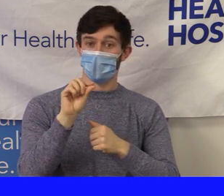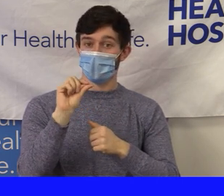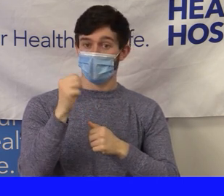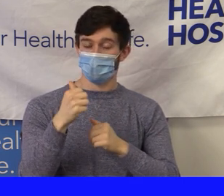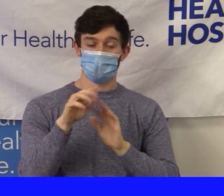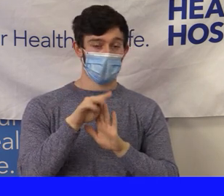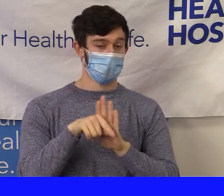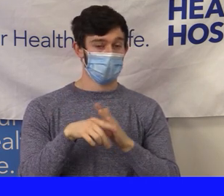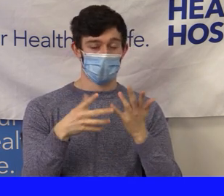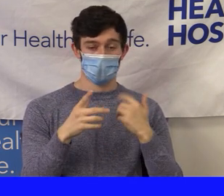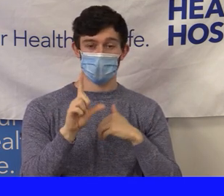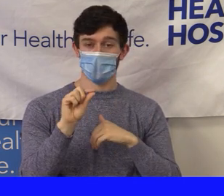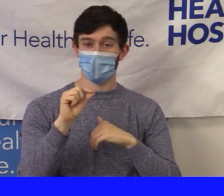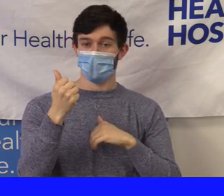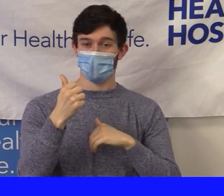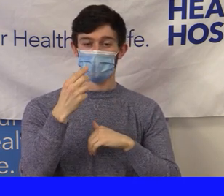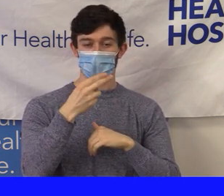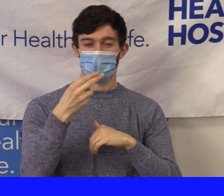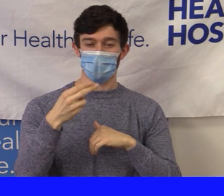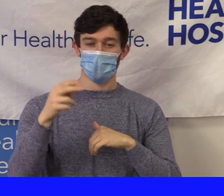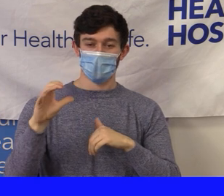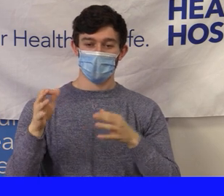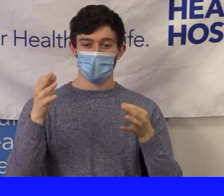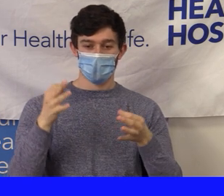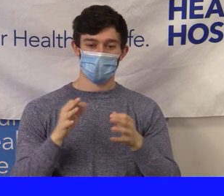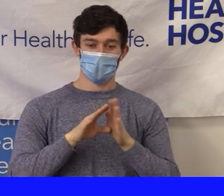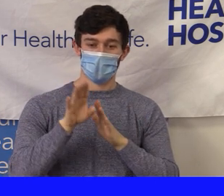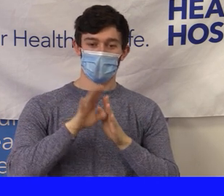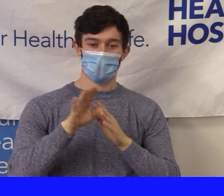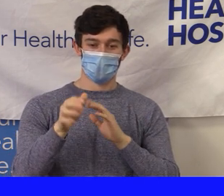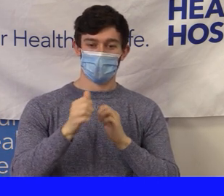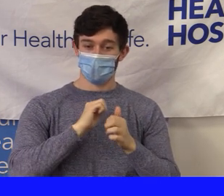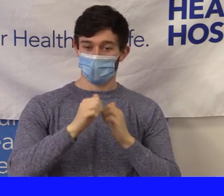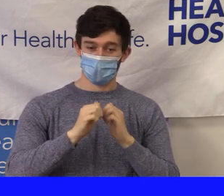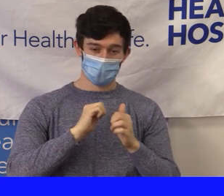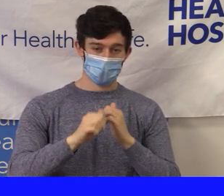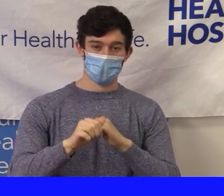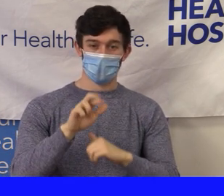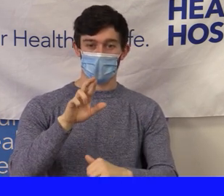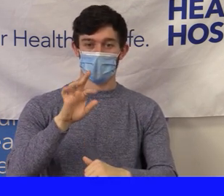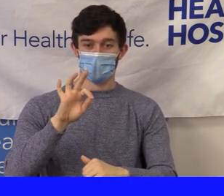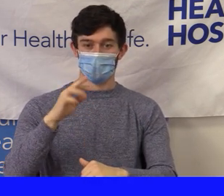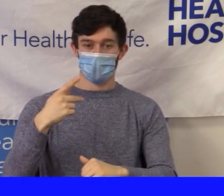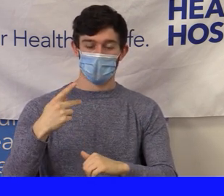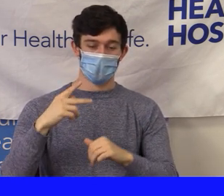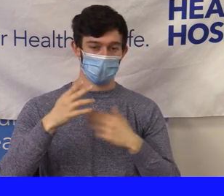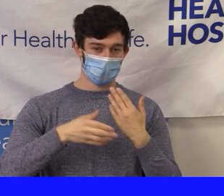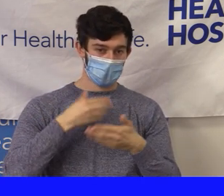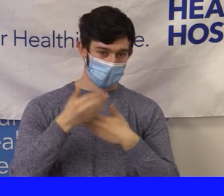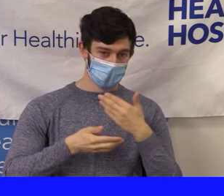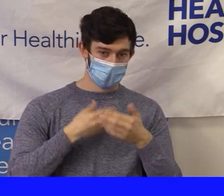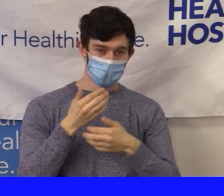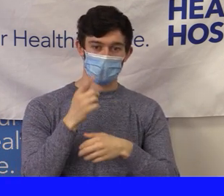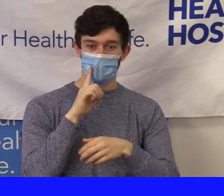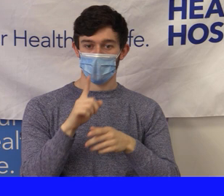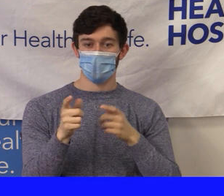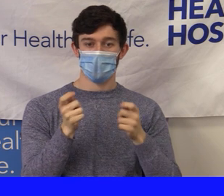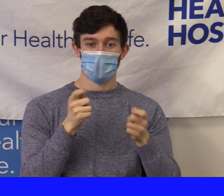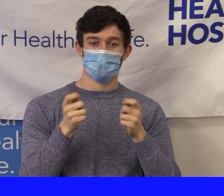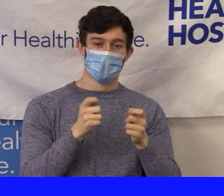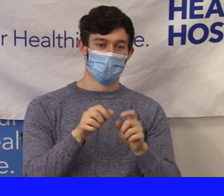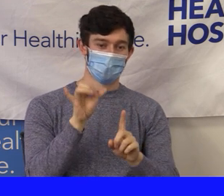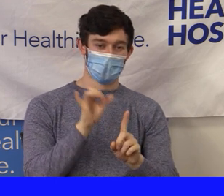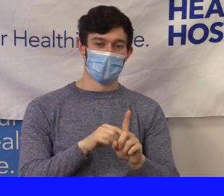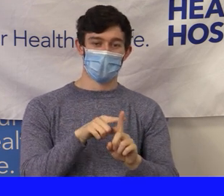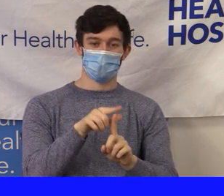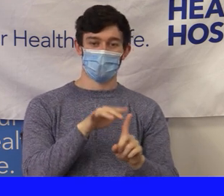2010, Health and Hospitals decided to develop a competitive RFP process for the management of